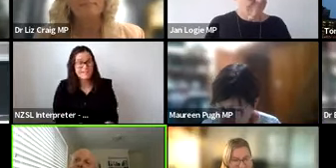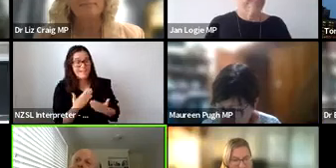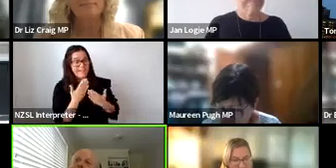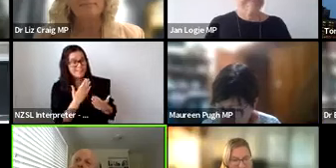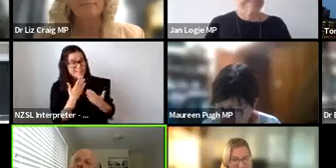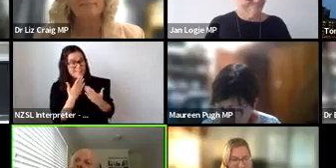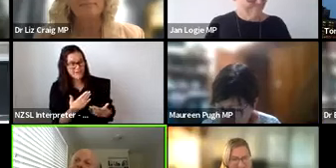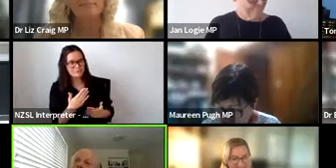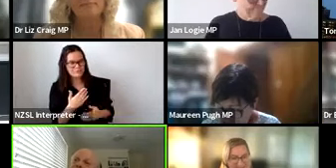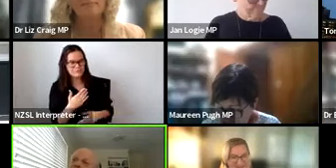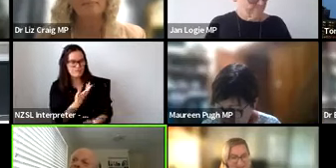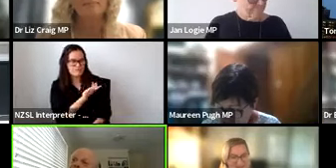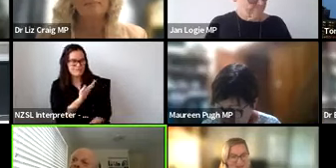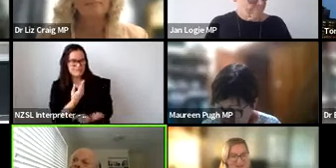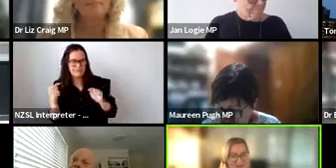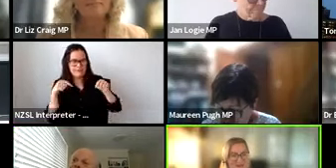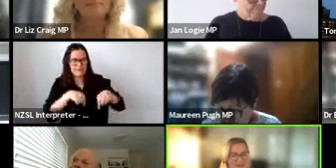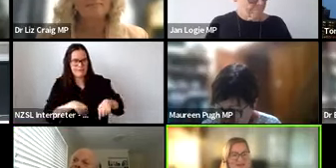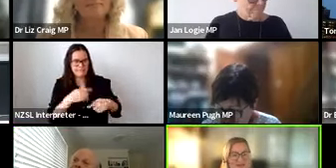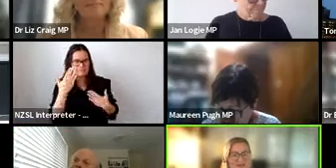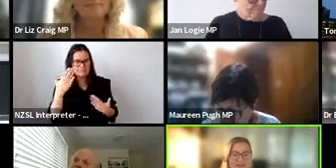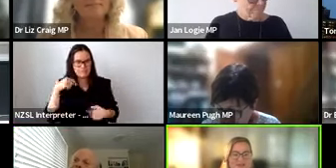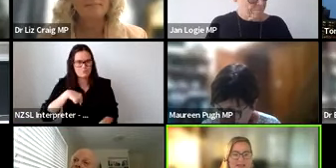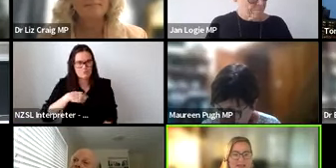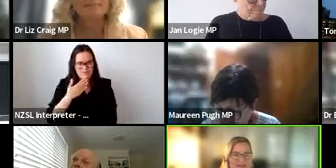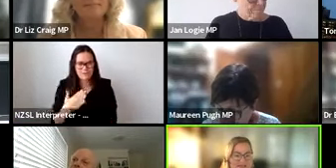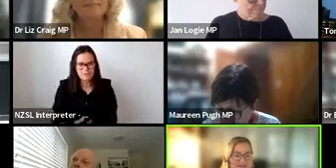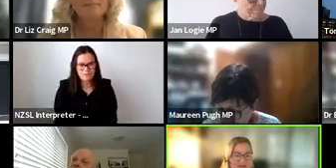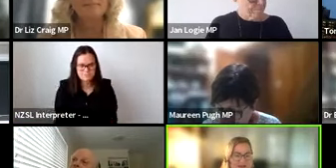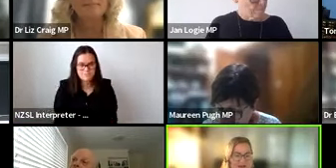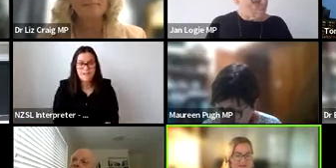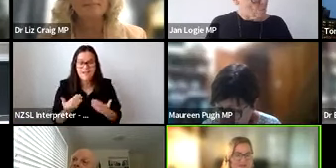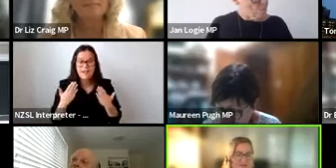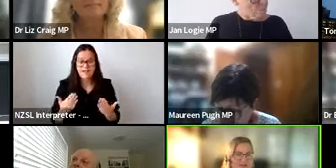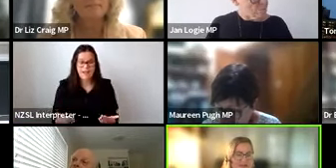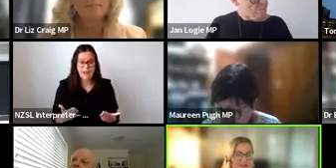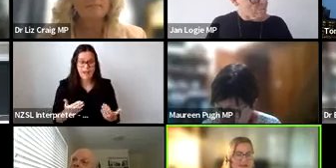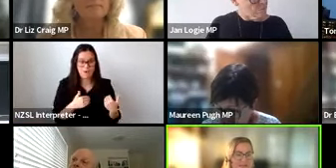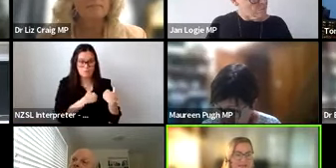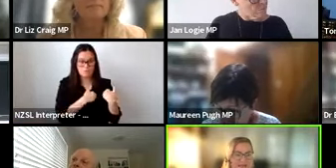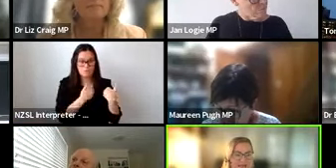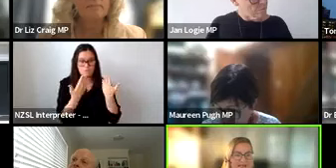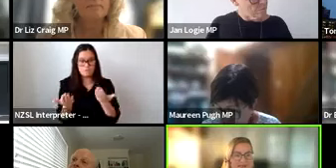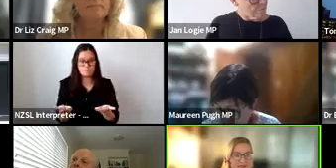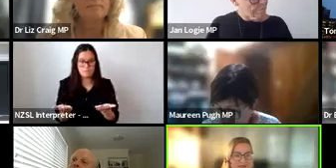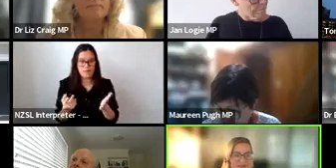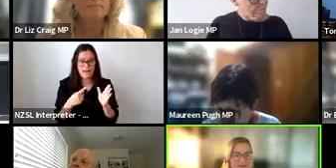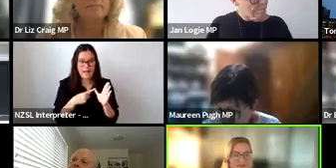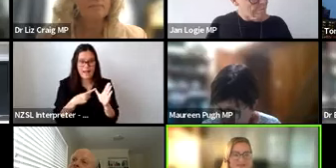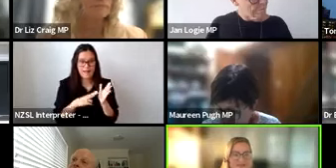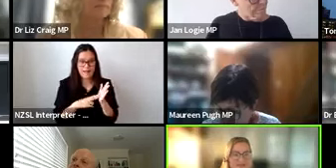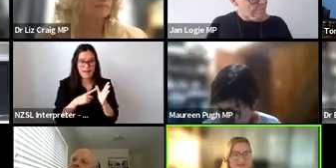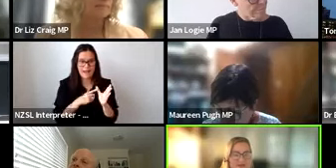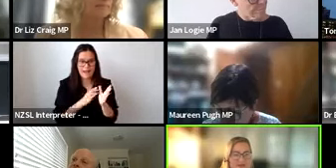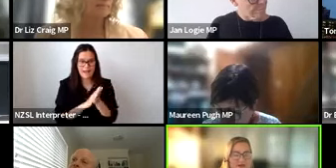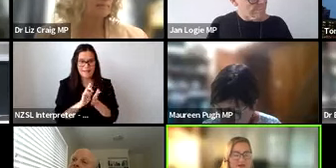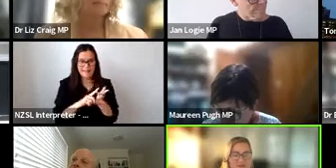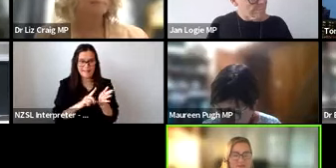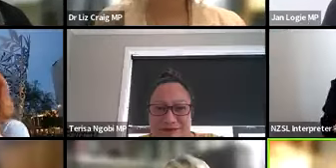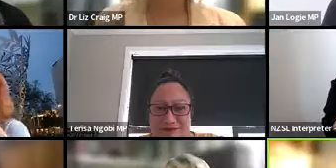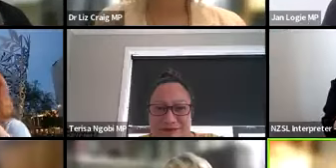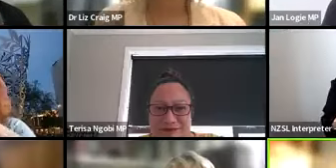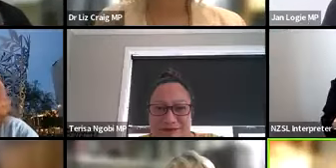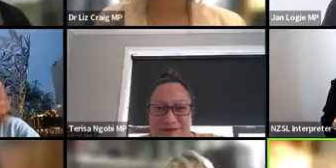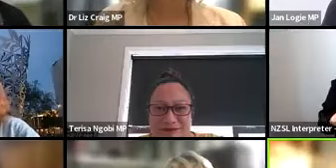privilege of being able to speak to you. Thank you. So I'm now handing the chair over to Anahila Kanoa Suisuki.